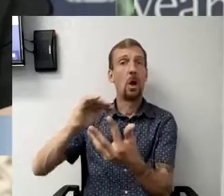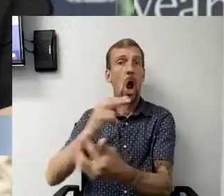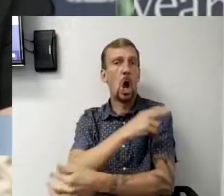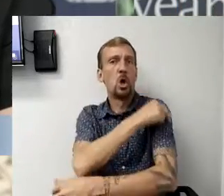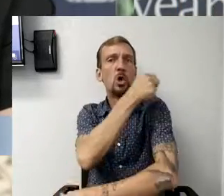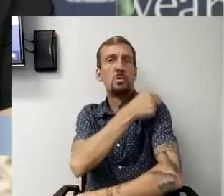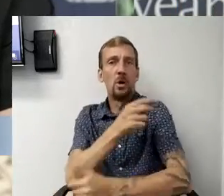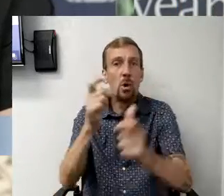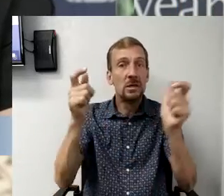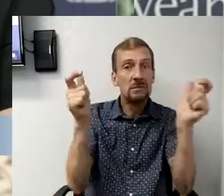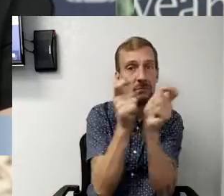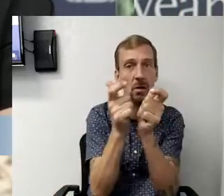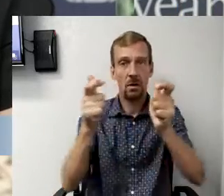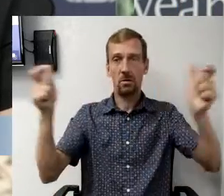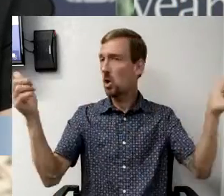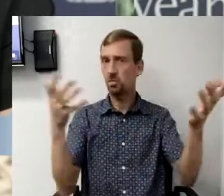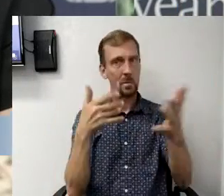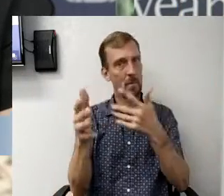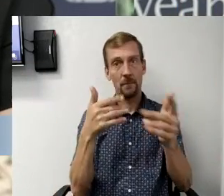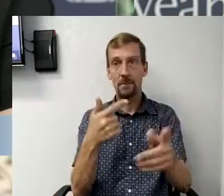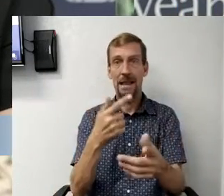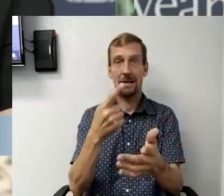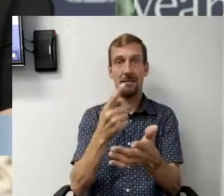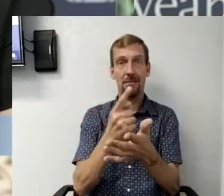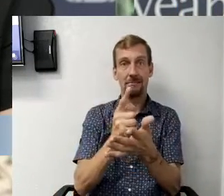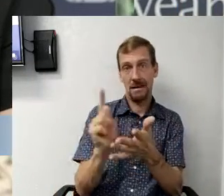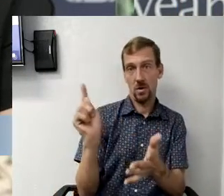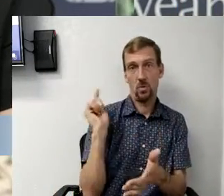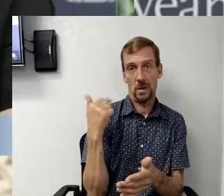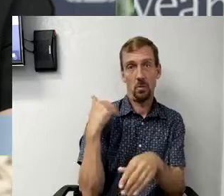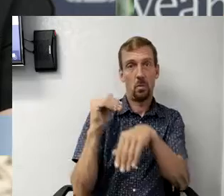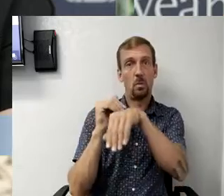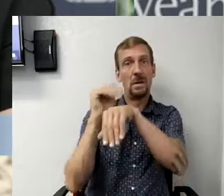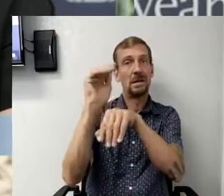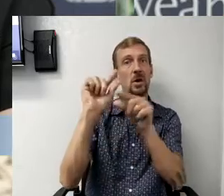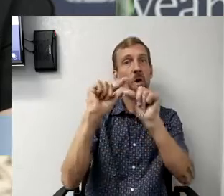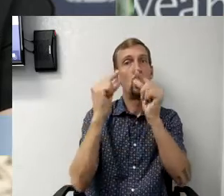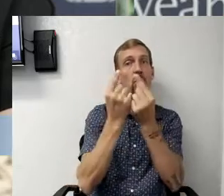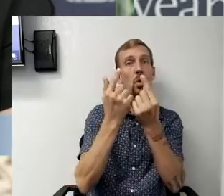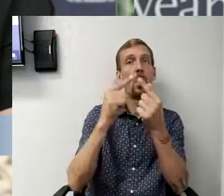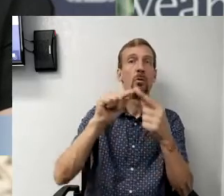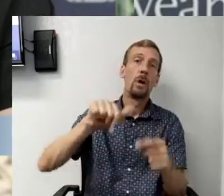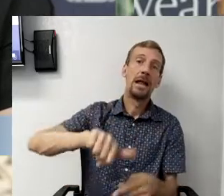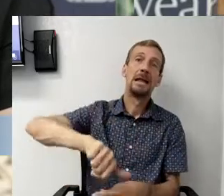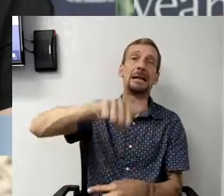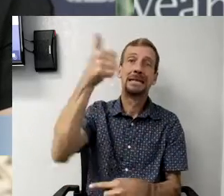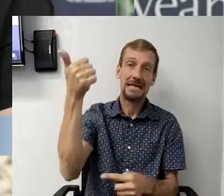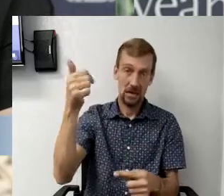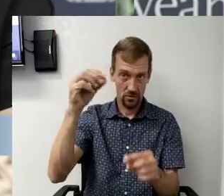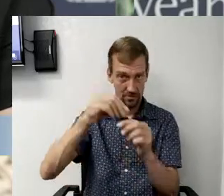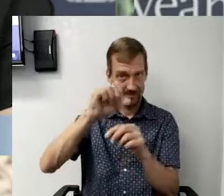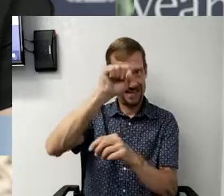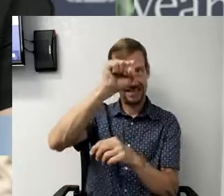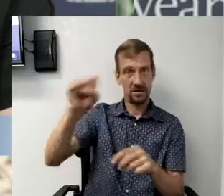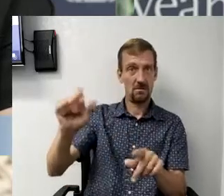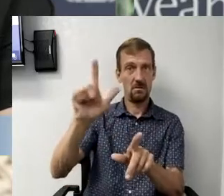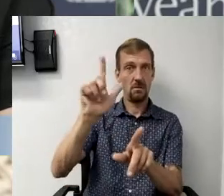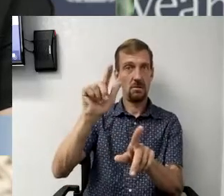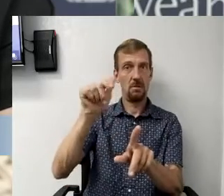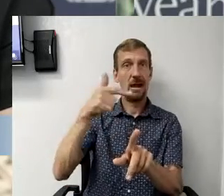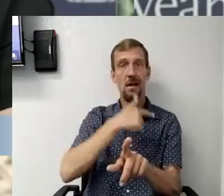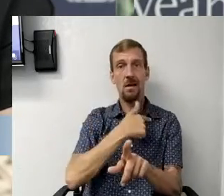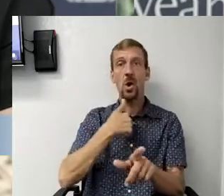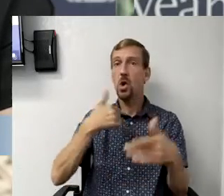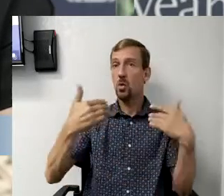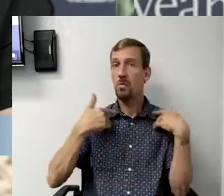smaller organizations. Just this week, we sent a group to another large organization down in Southern California, and we have